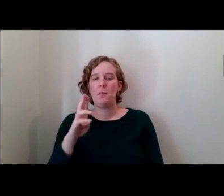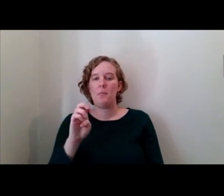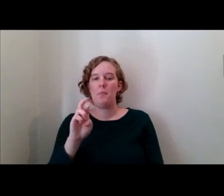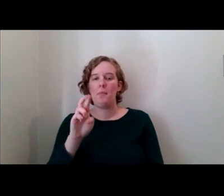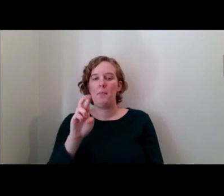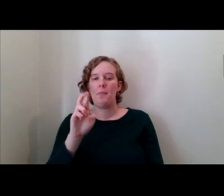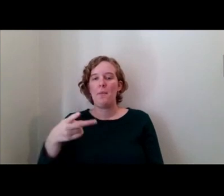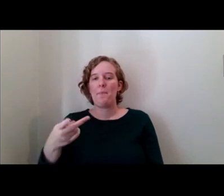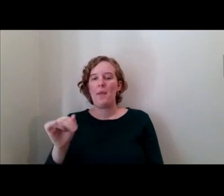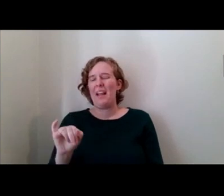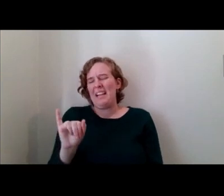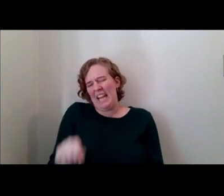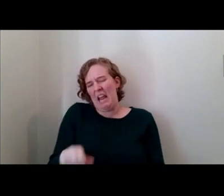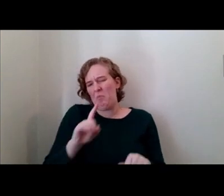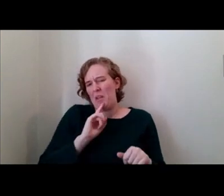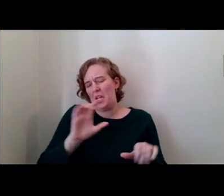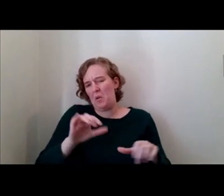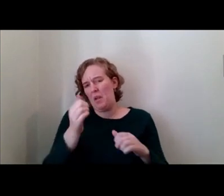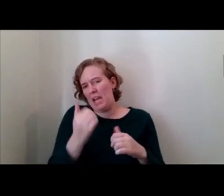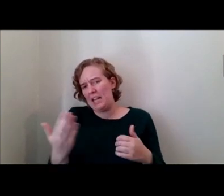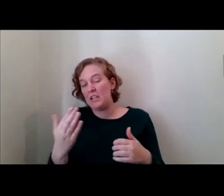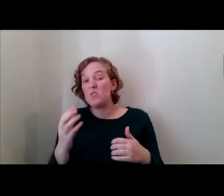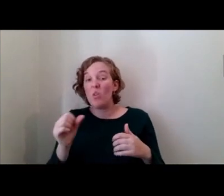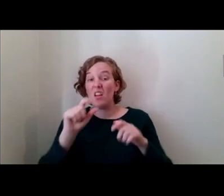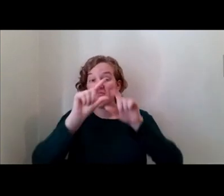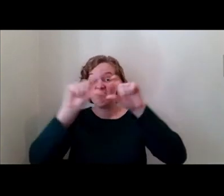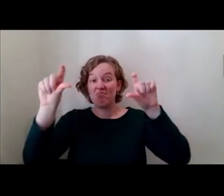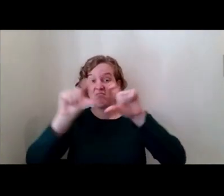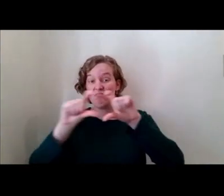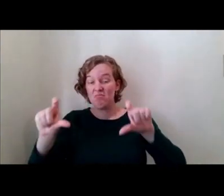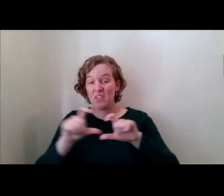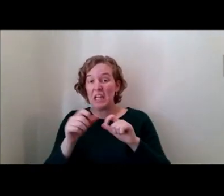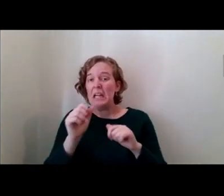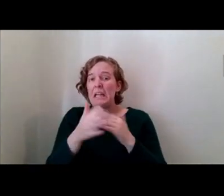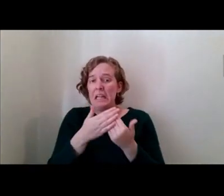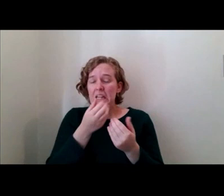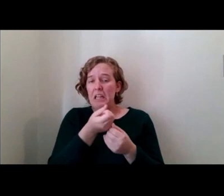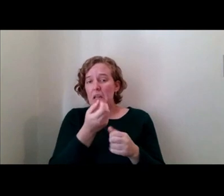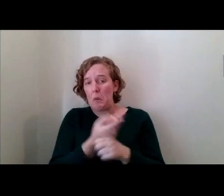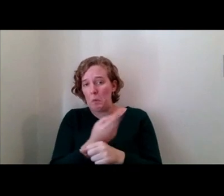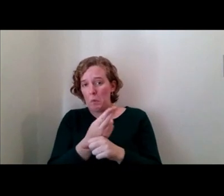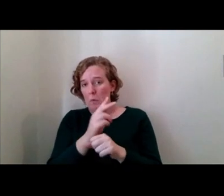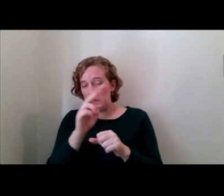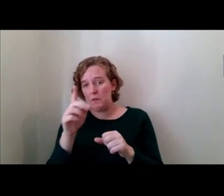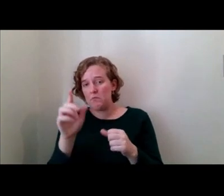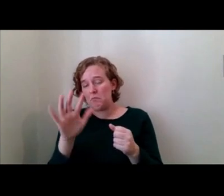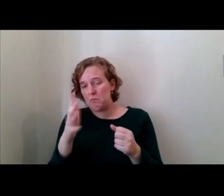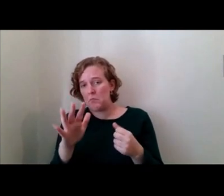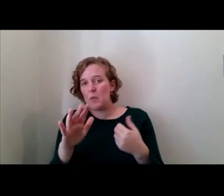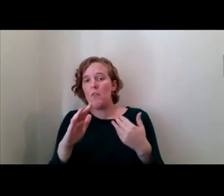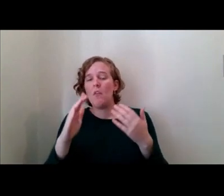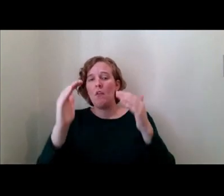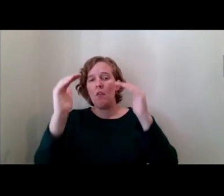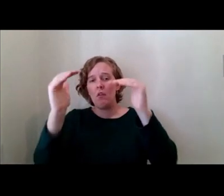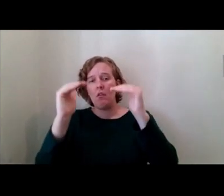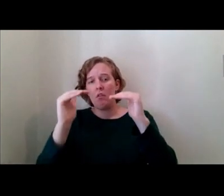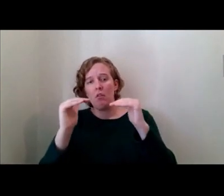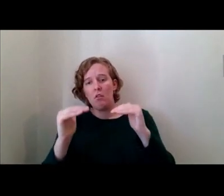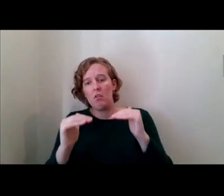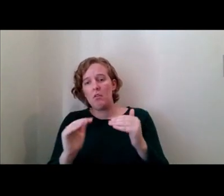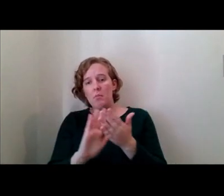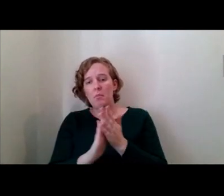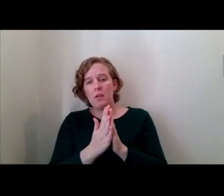And while the products at the top are pretty easy to use, as you go down, what typically happens is things take they're a